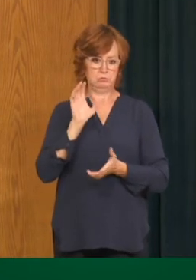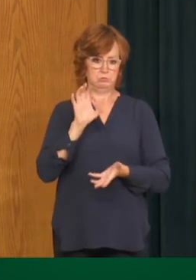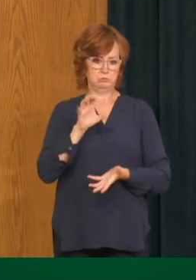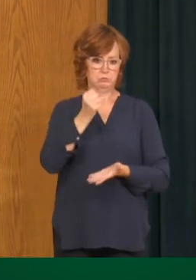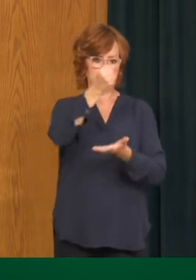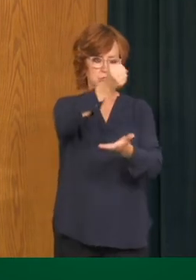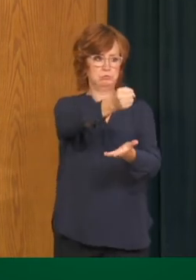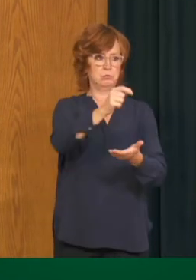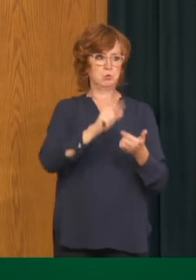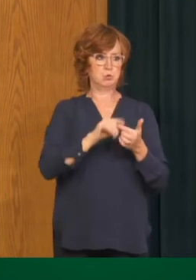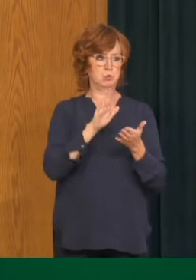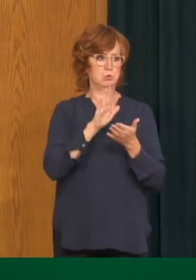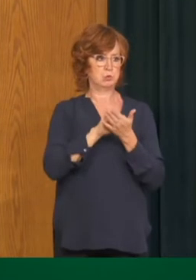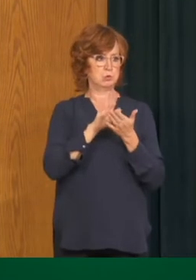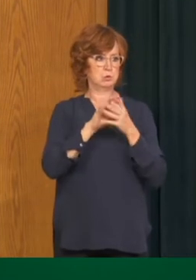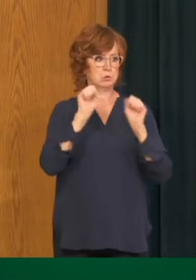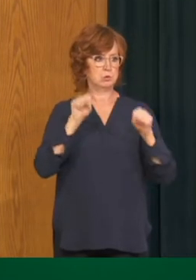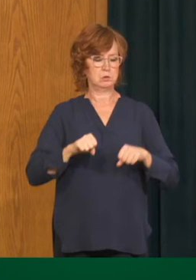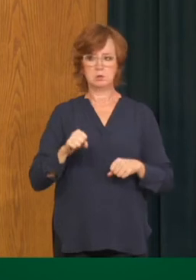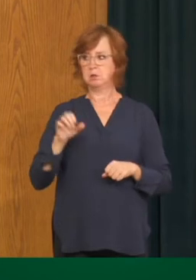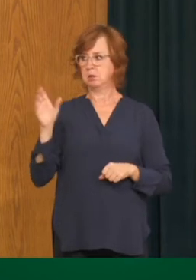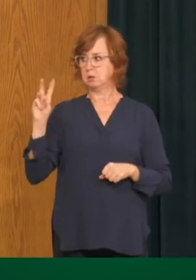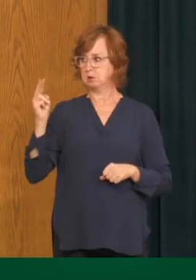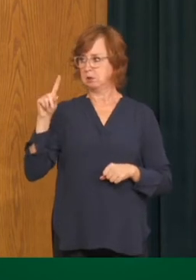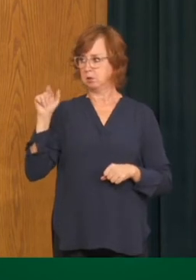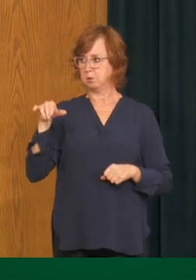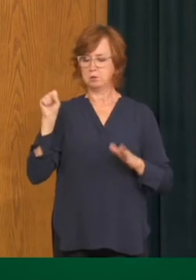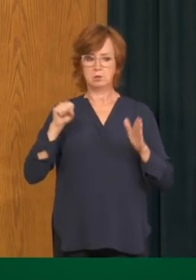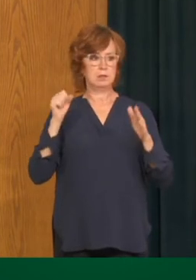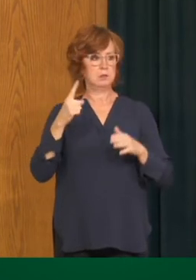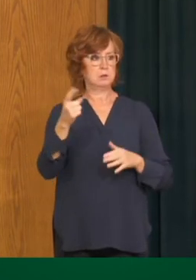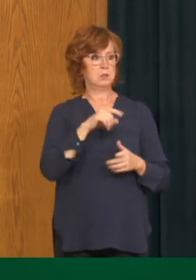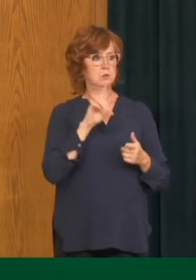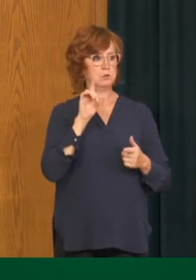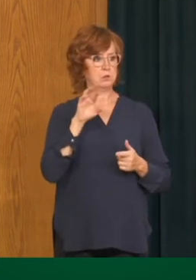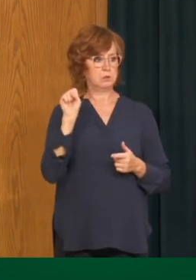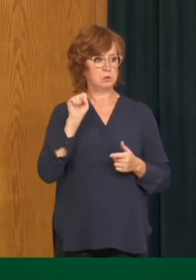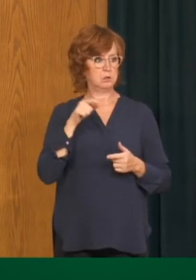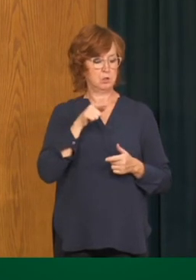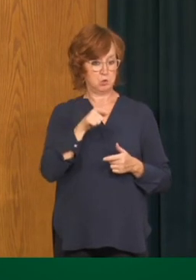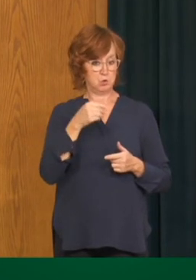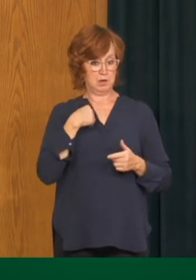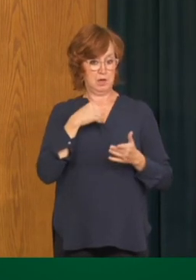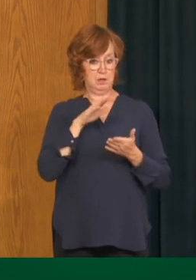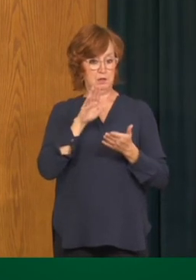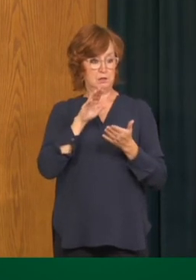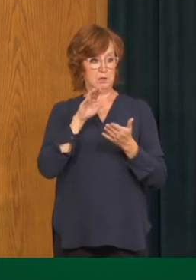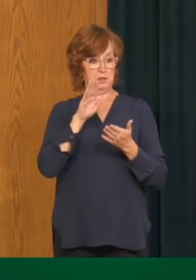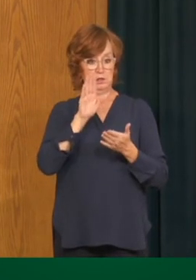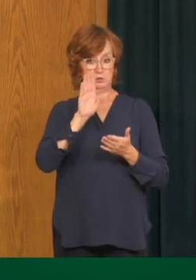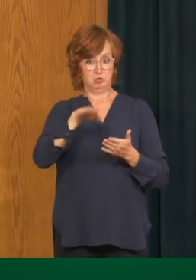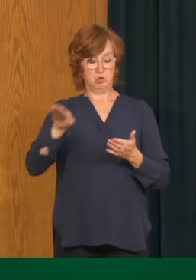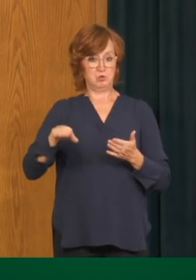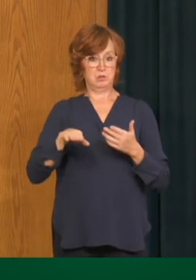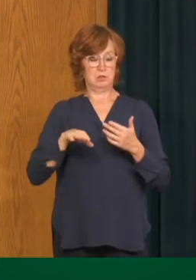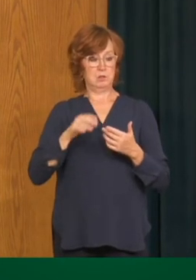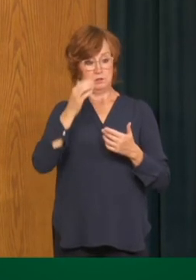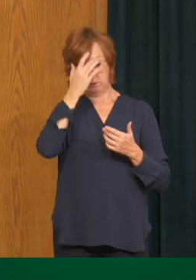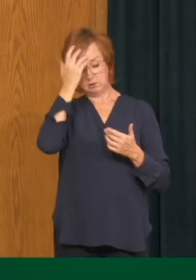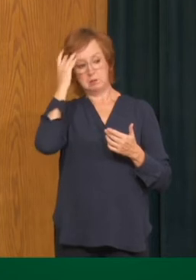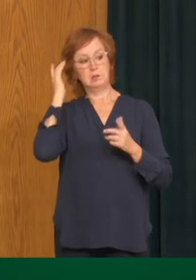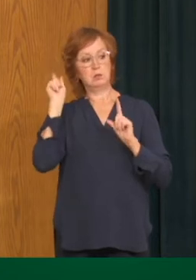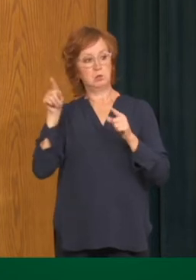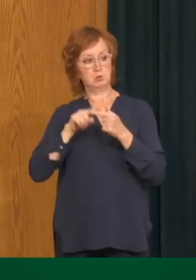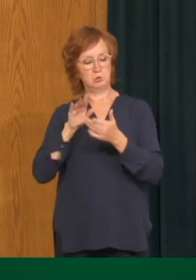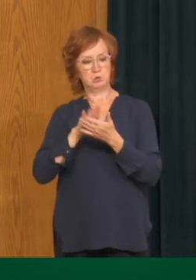Arthur? This is for Dr. Shahab. You have school-aged children, and I'm just wondering if you've yet